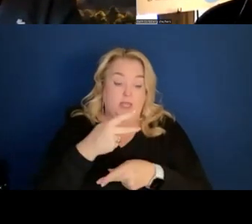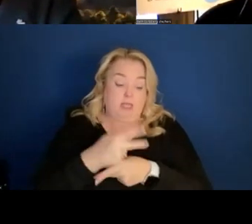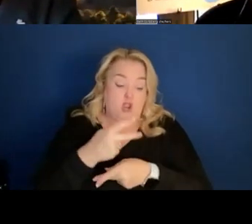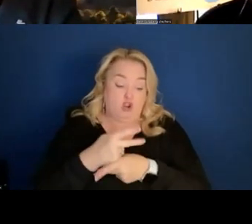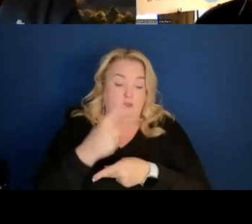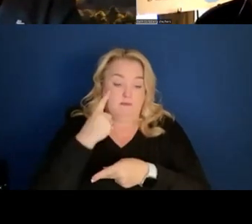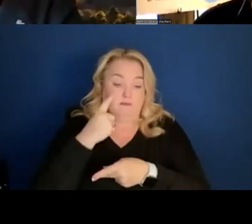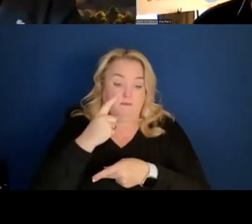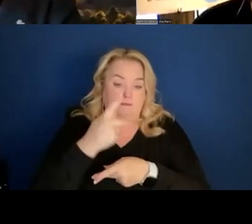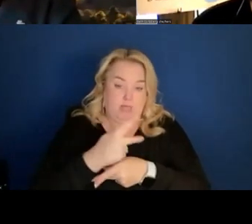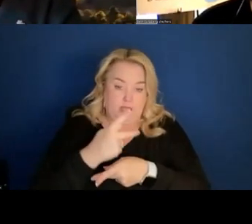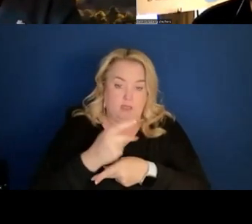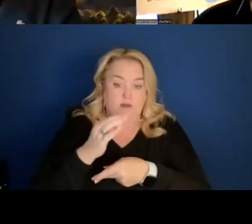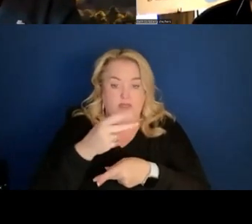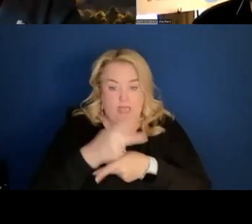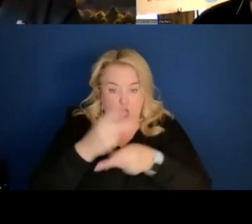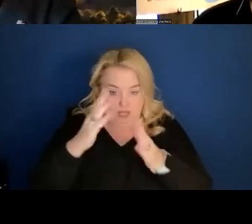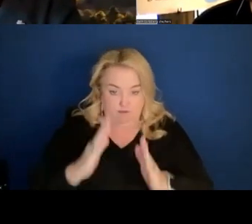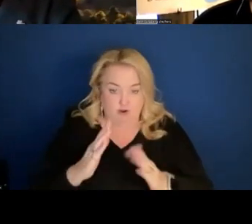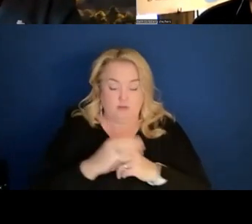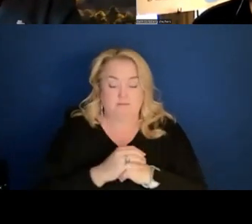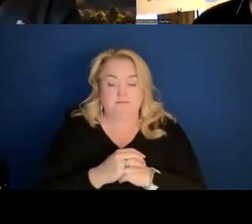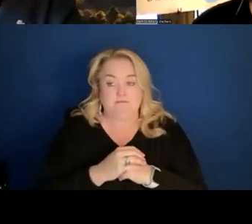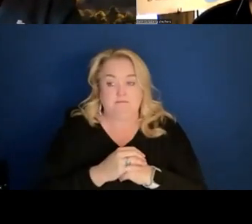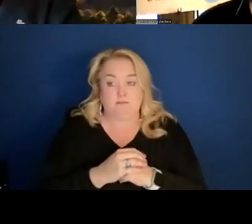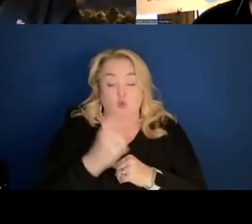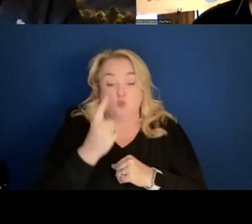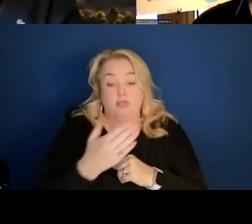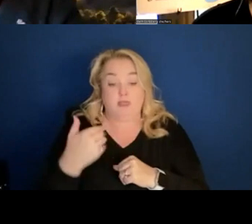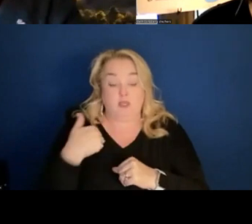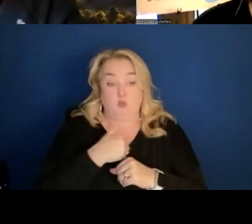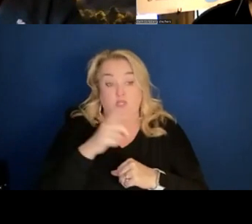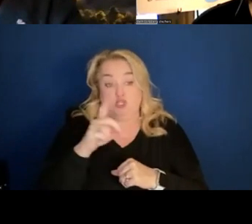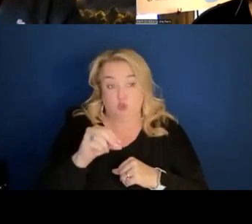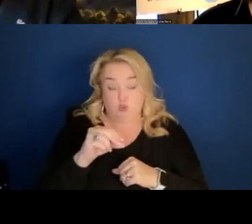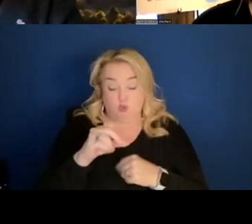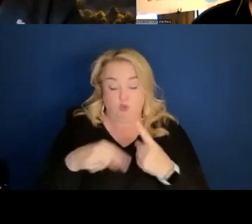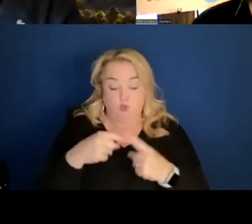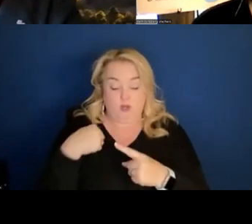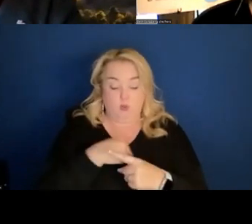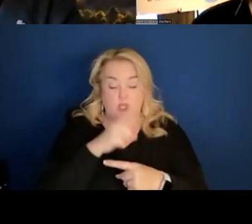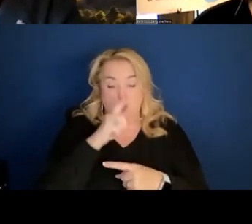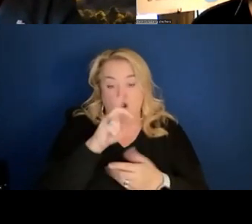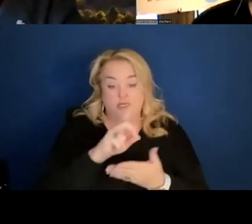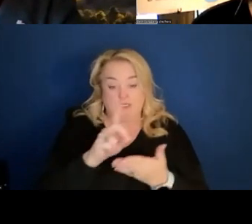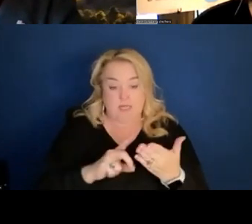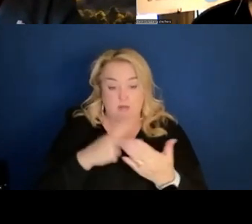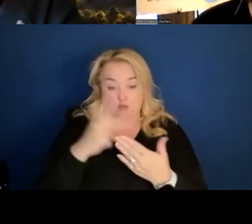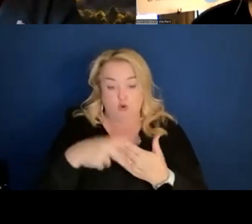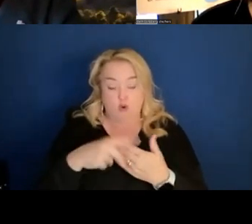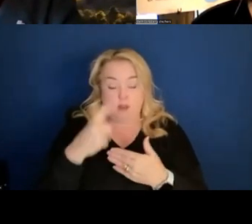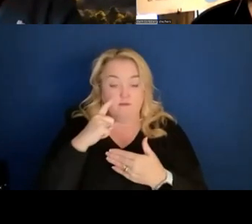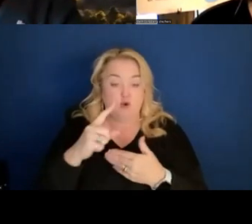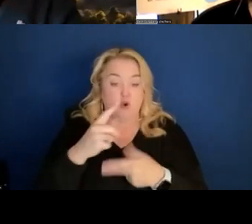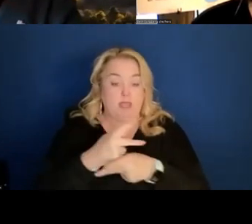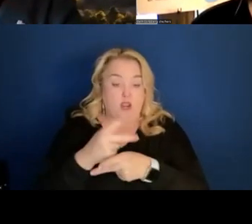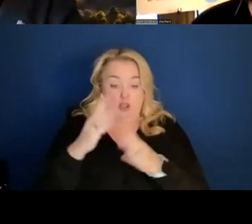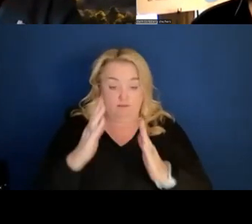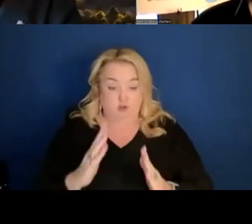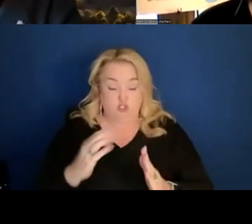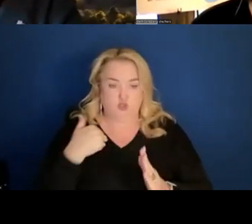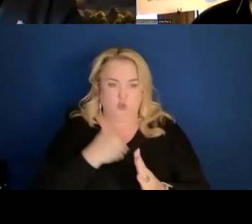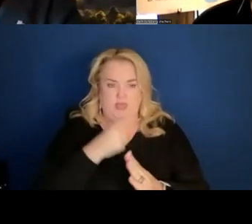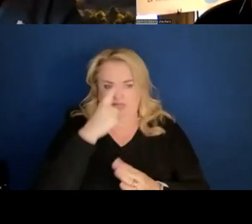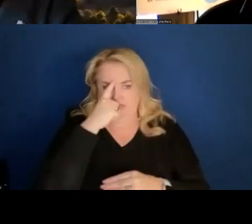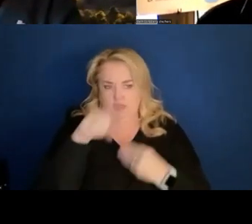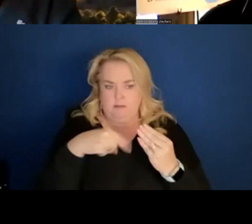Caregiver program. The first thing that we do when we are designing a program for caregivers is we think, how can